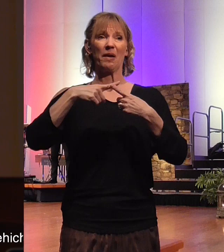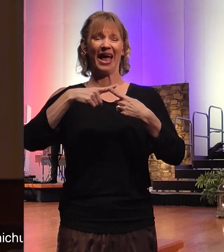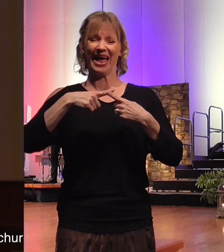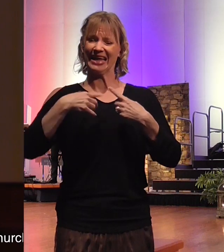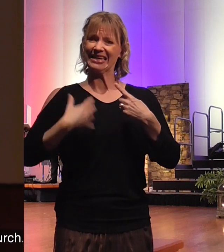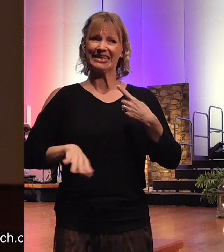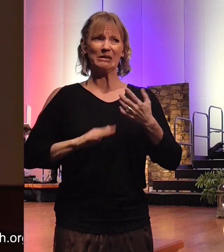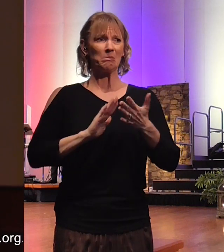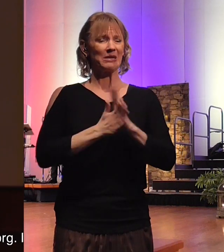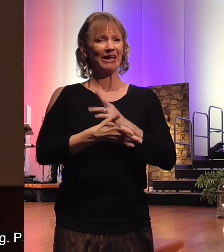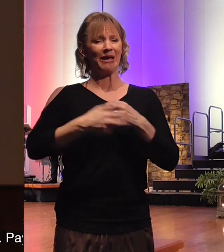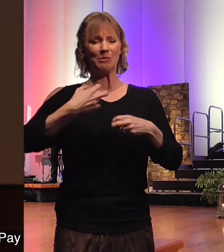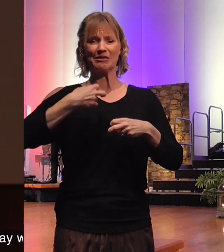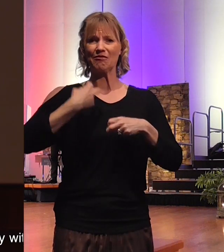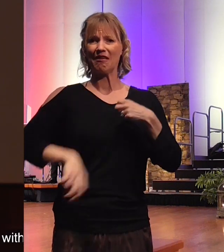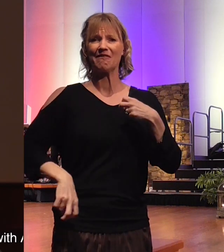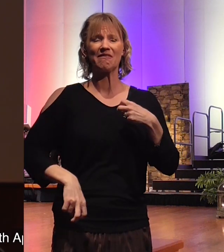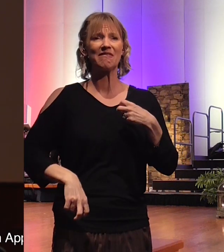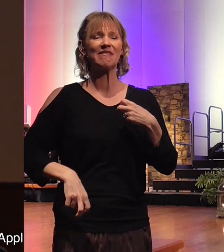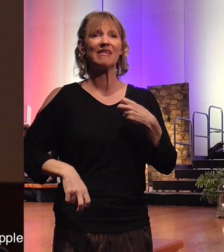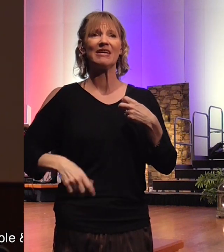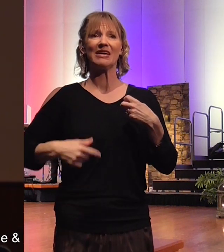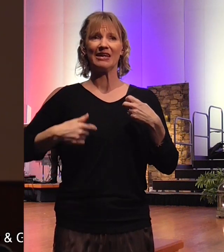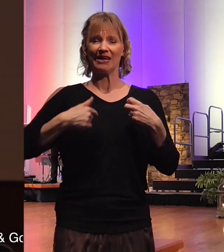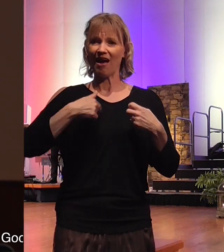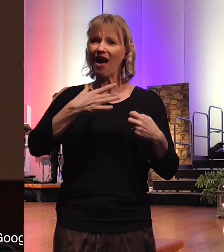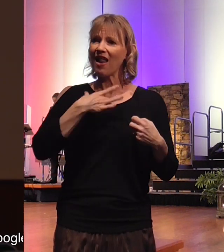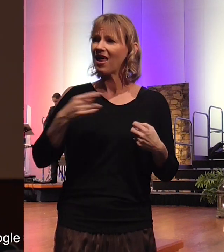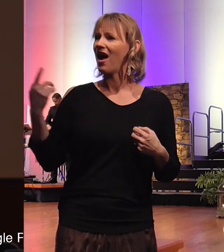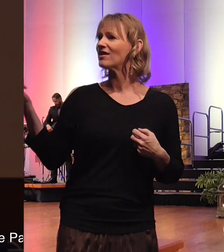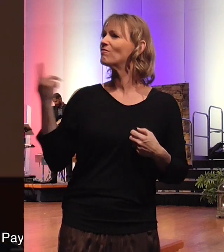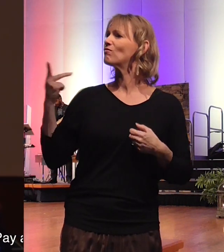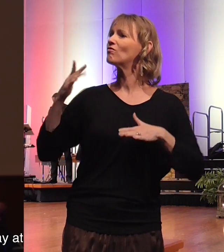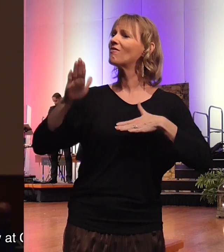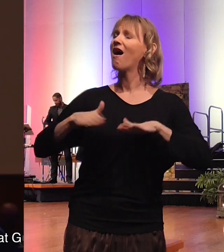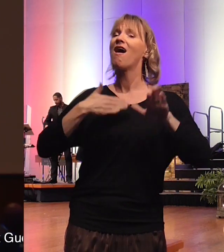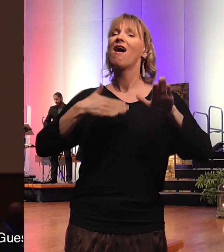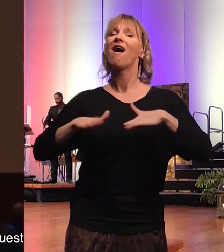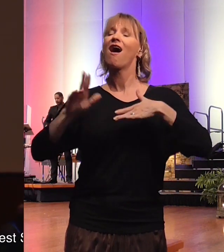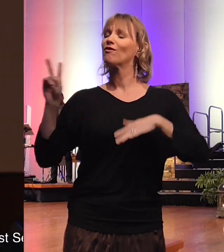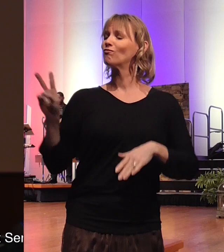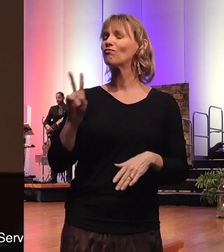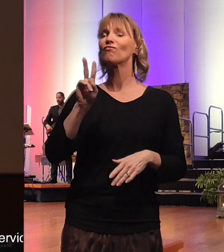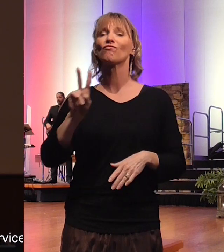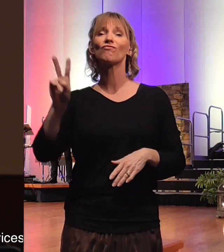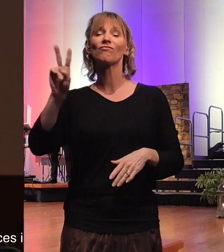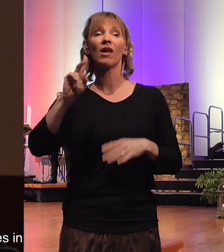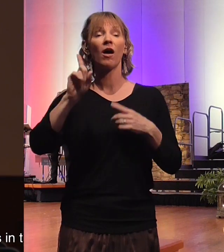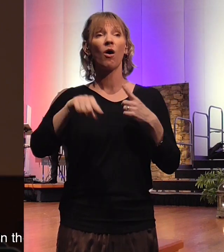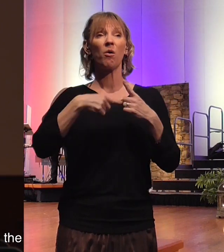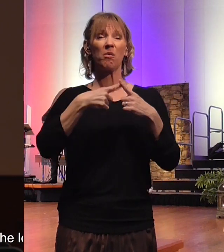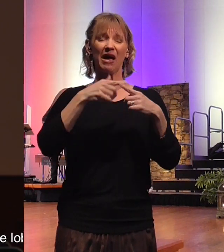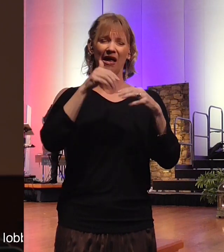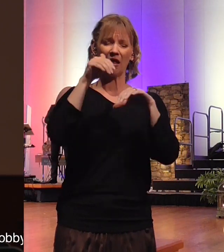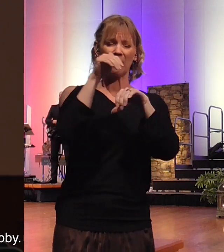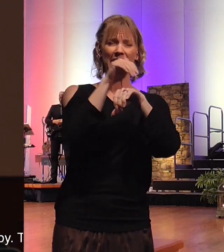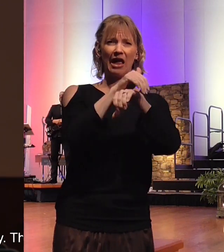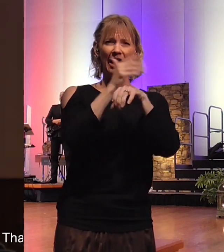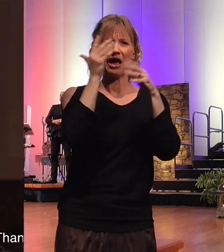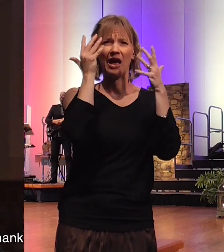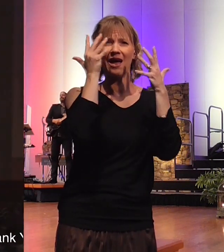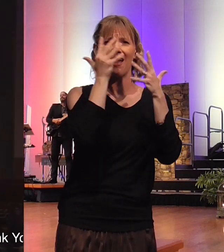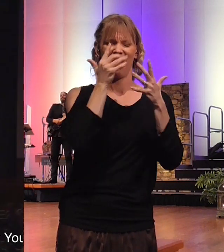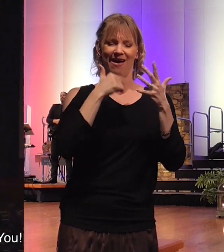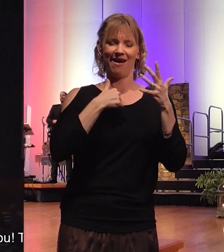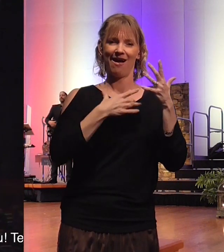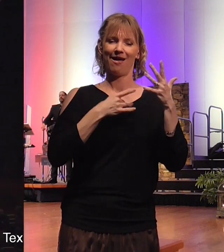rough, I like to walk with you. And when it's night, I like to be